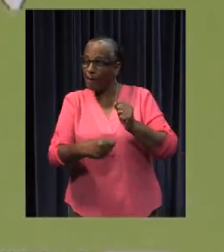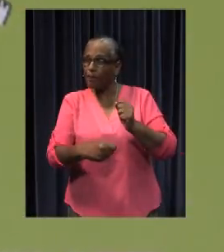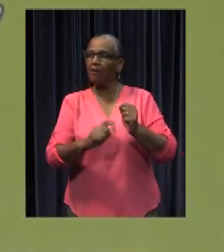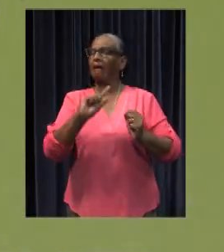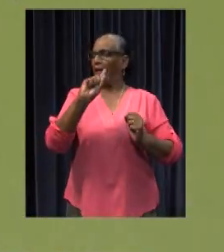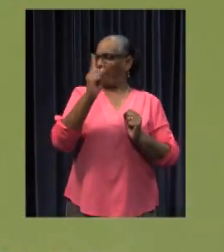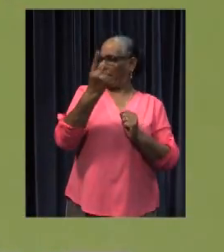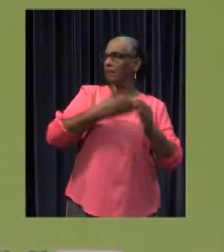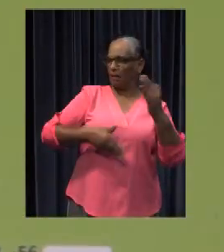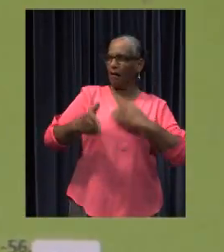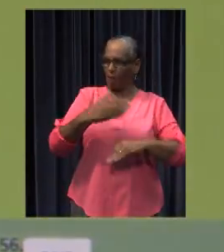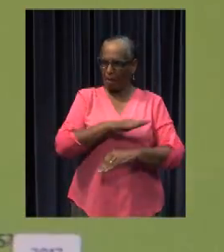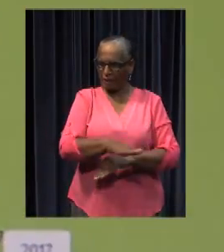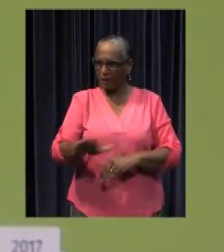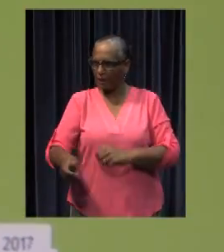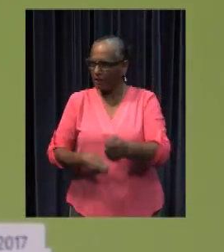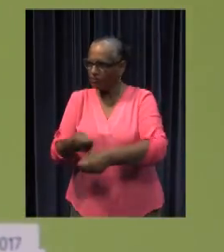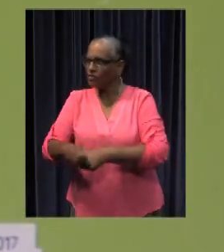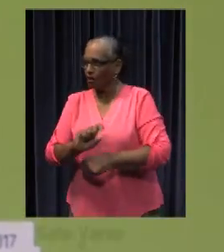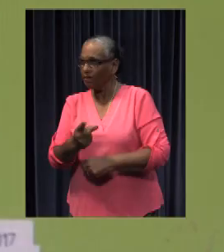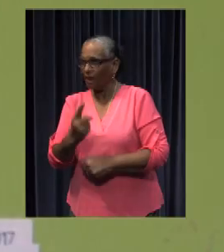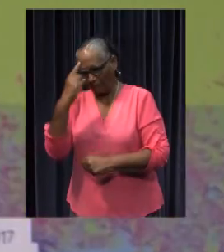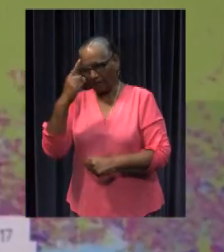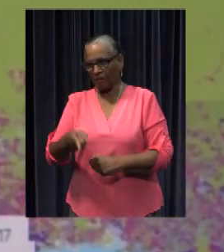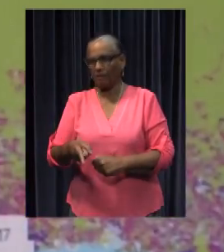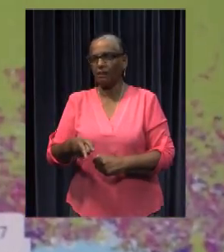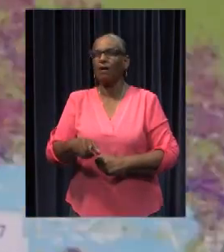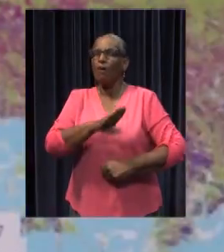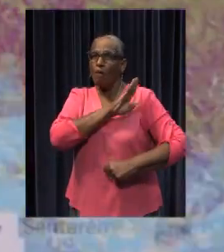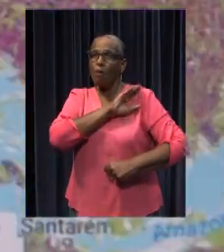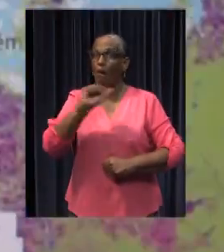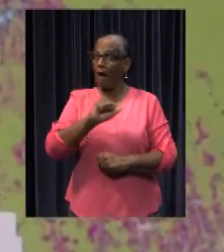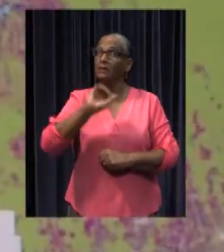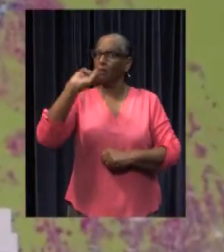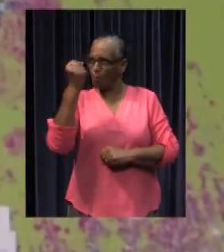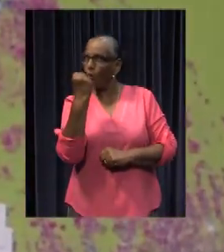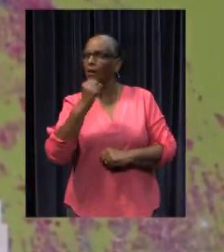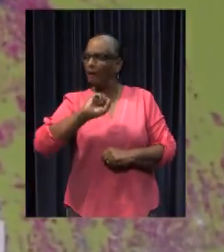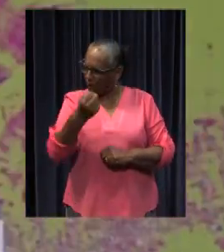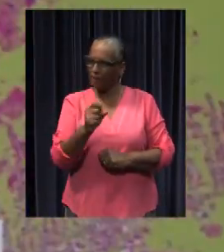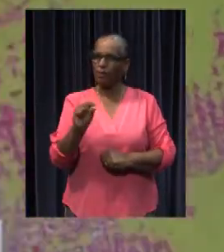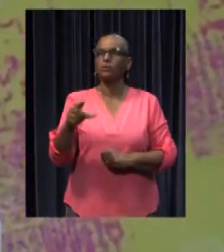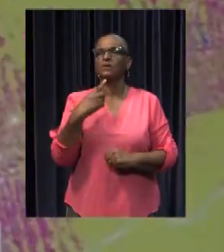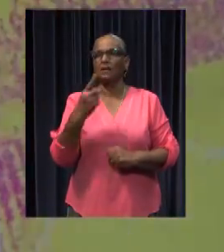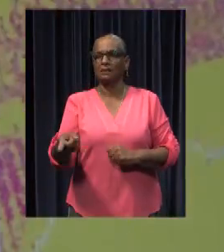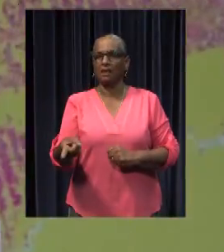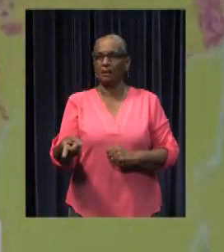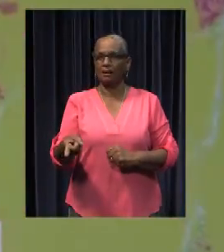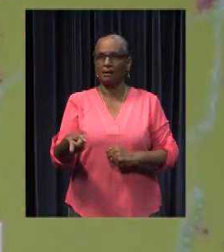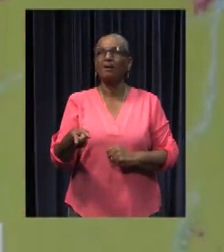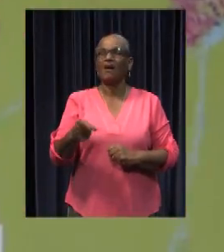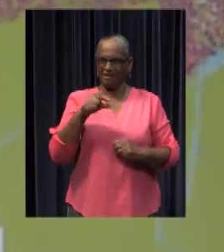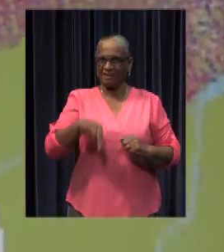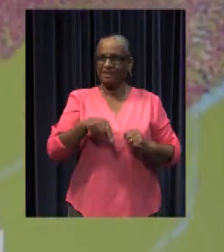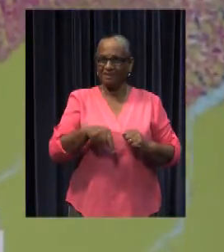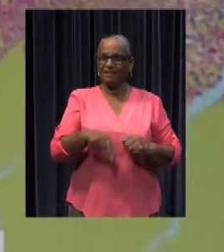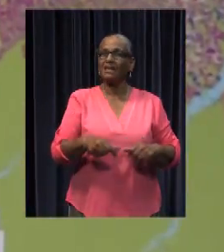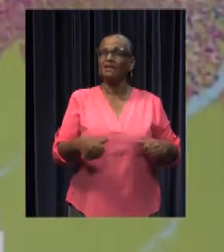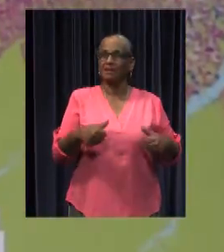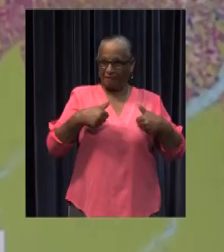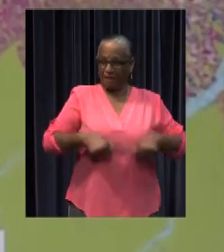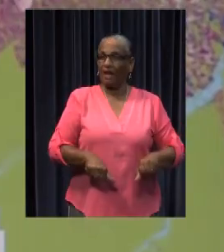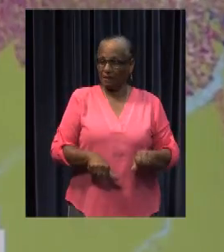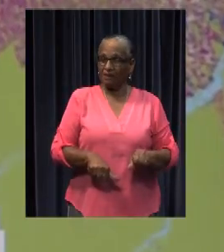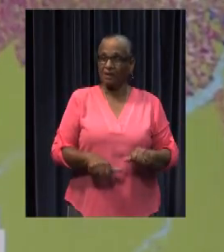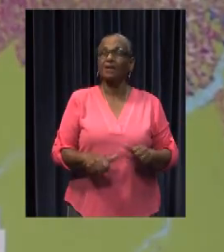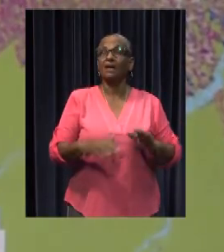the forest is the only way to take care of our children. There are other possibilities, says Schoetschalk. The emphasis of